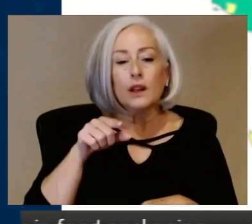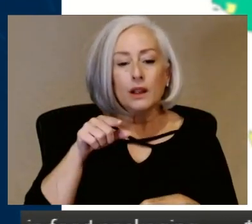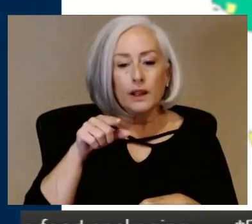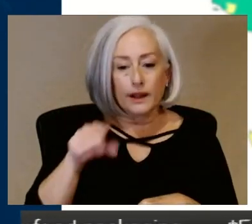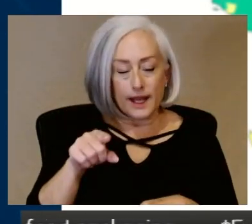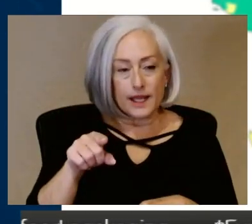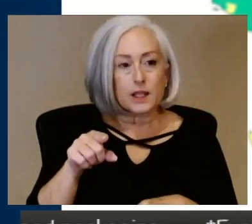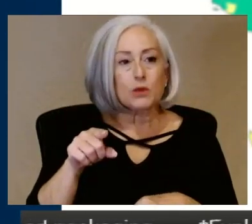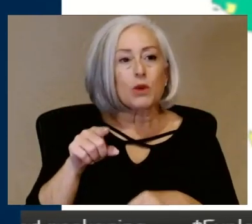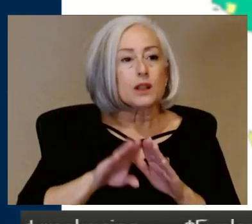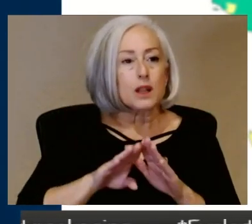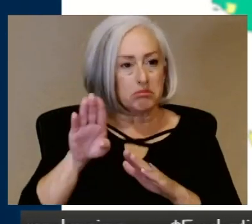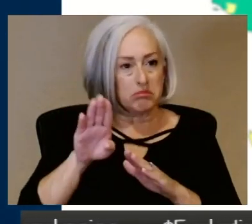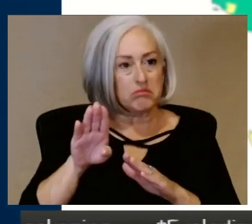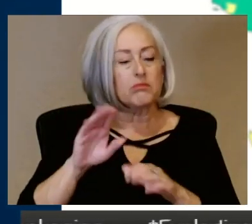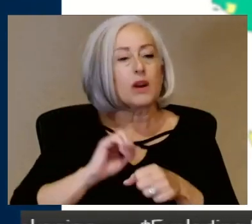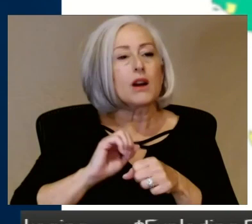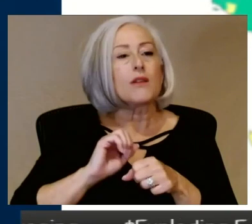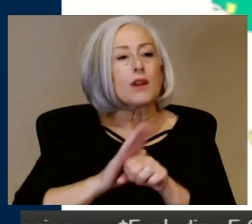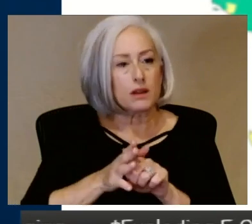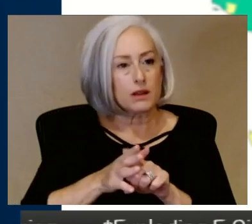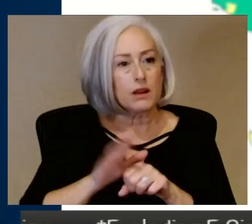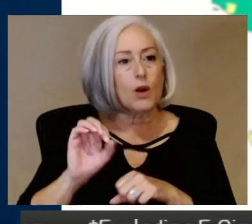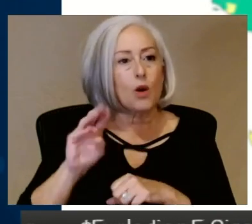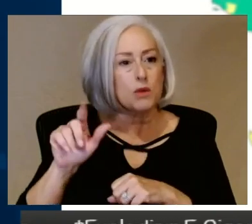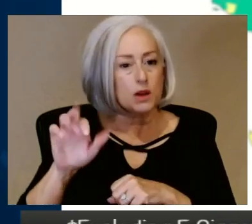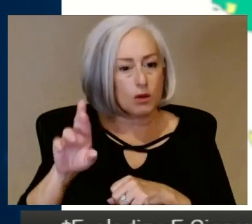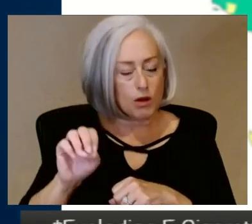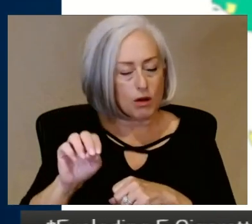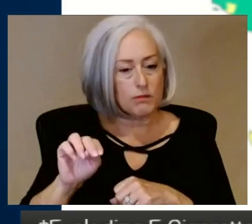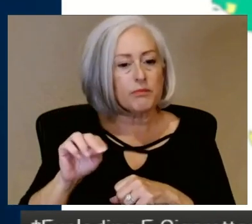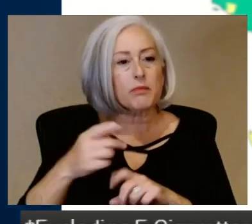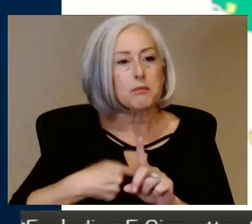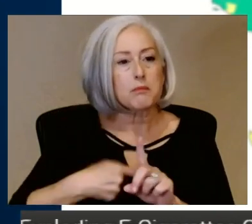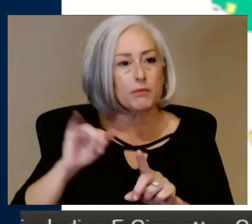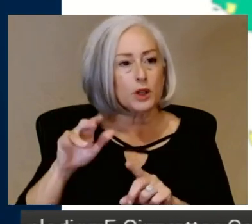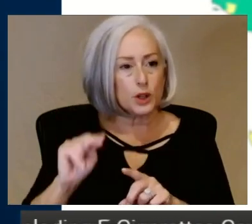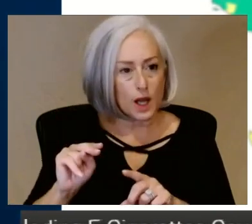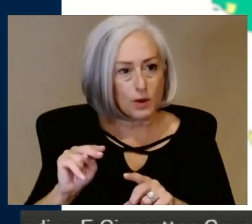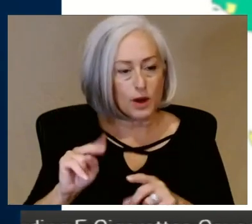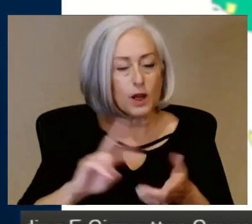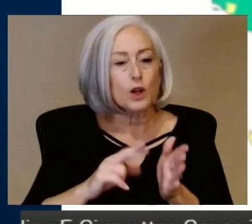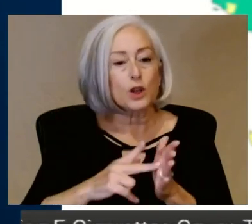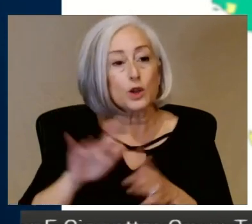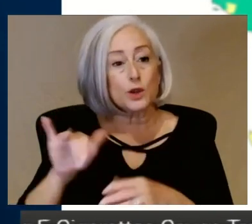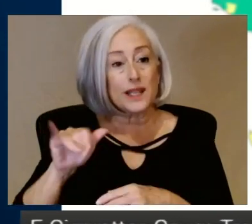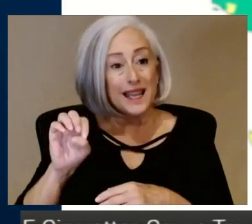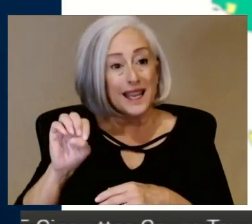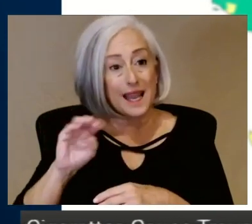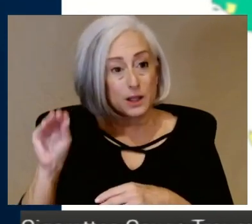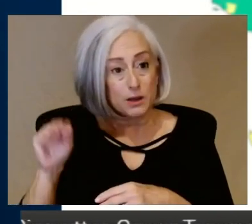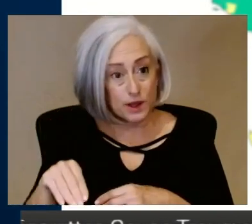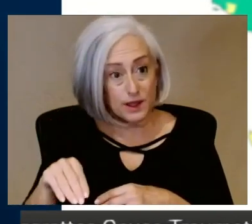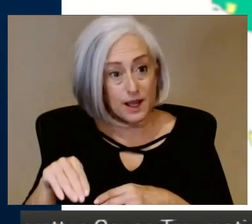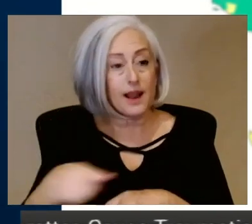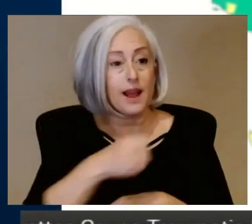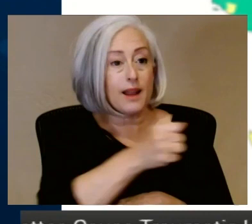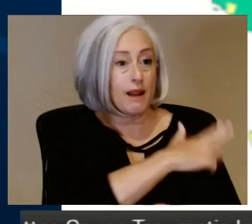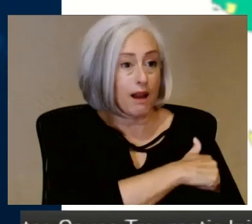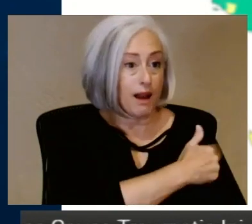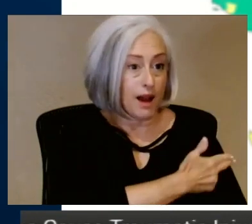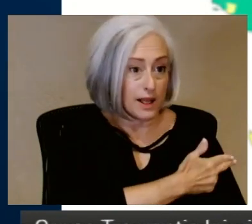And it is using COVID case rate, hospital admissions, and patient census in the hospital. So how many people are there because